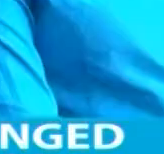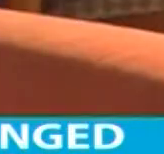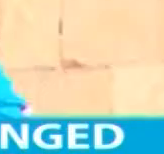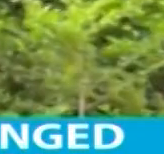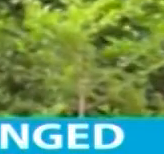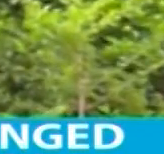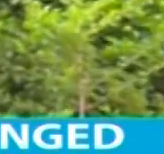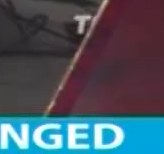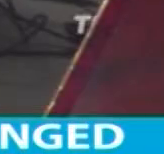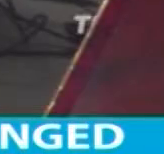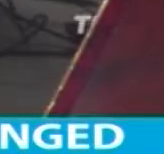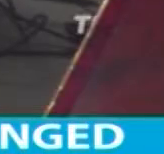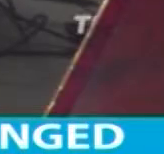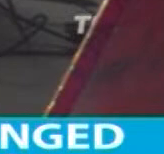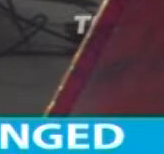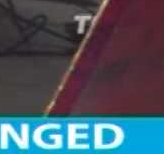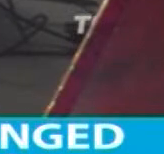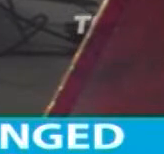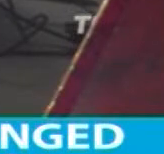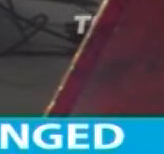cover. Mama. What?